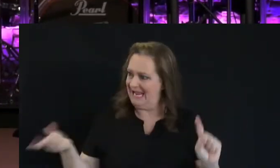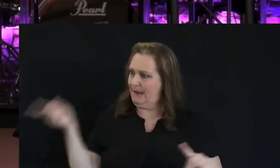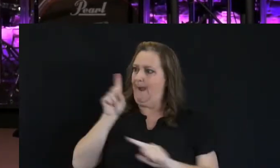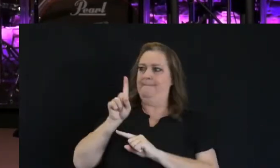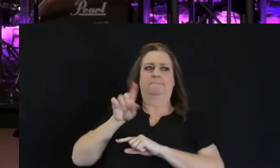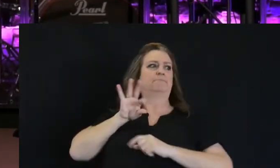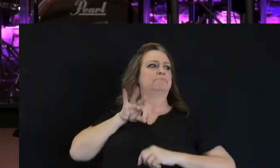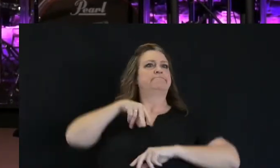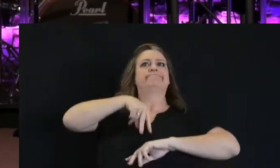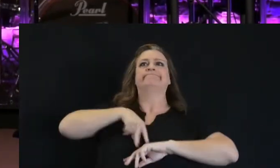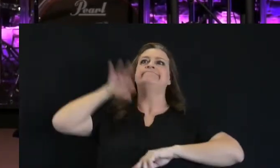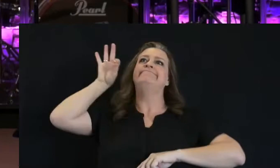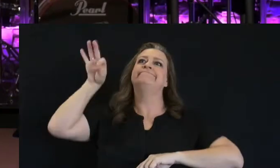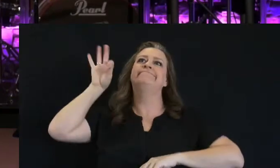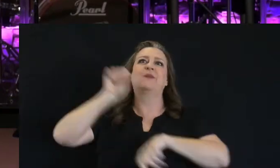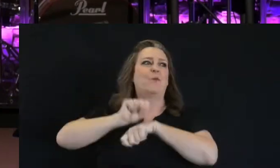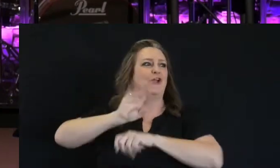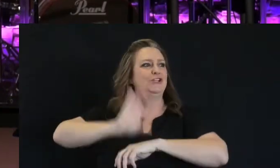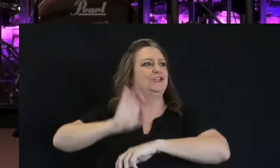church and work at a church.